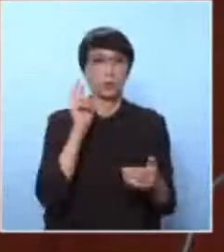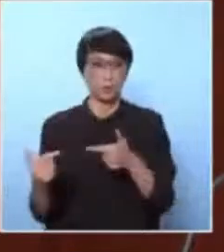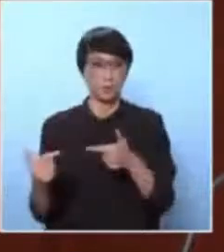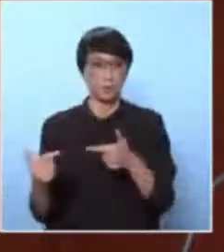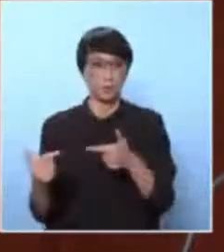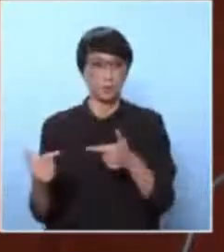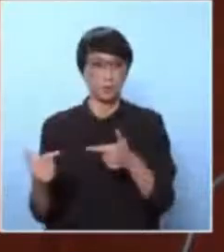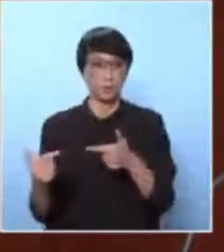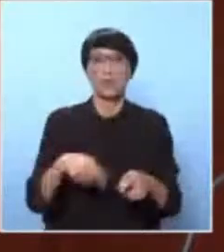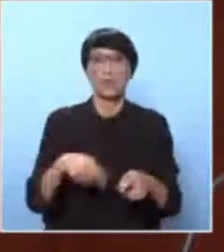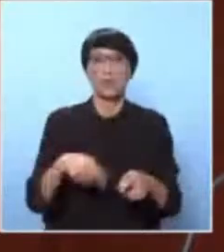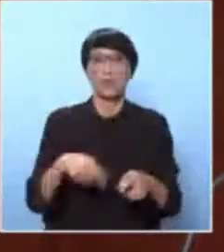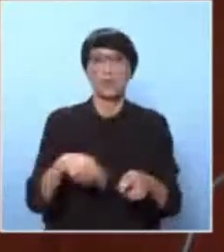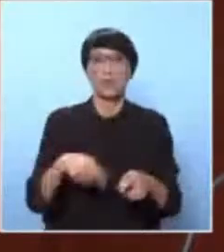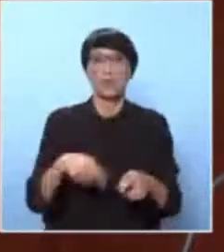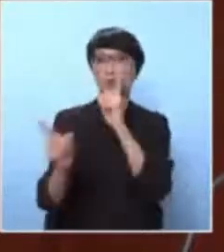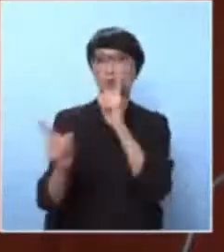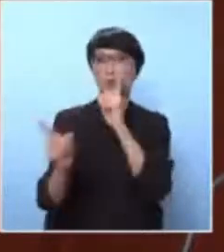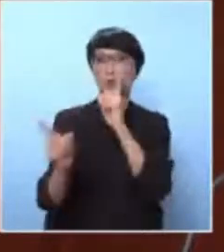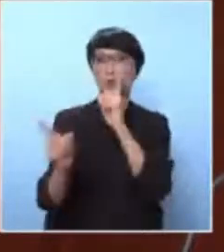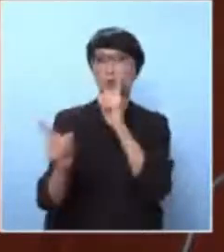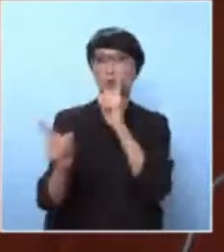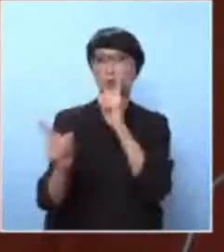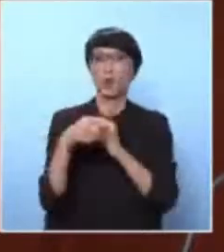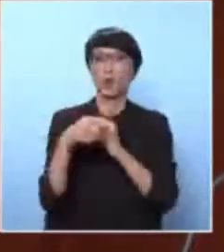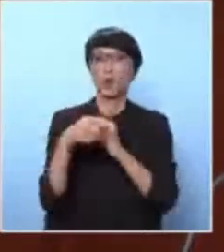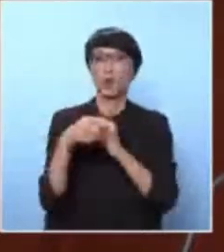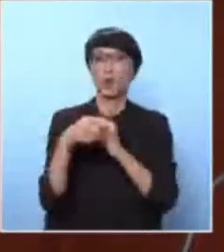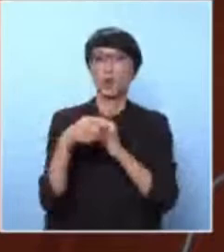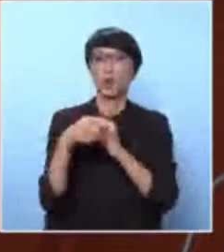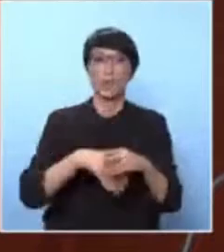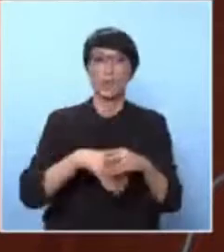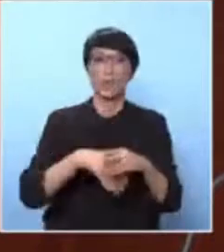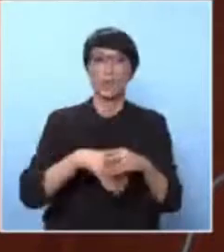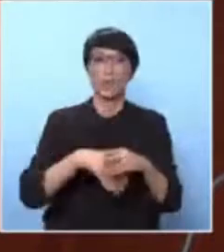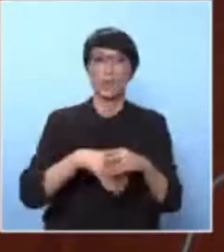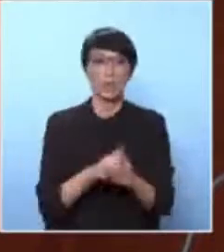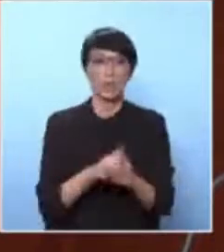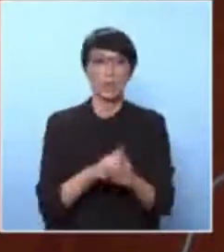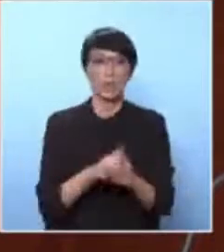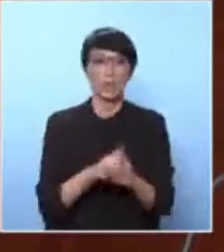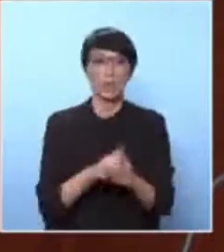investors obtaining real-time market data and reduce relevant costs.